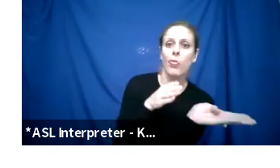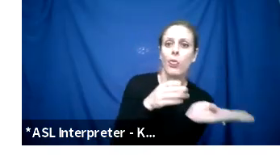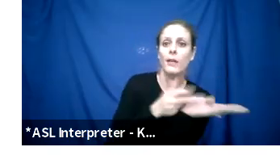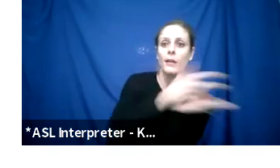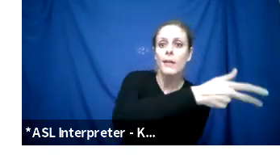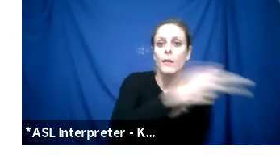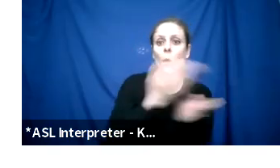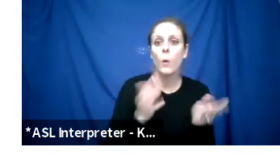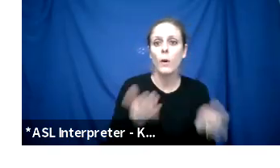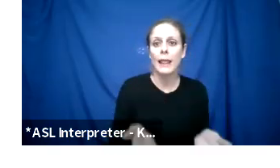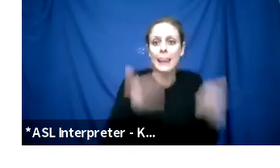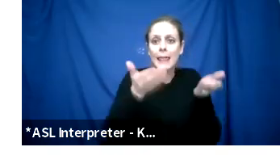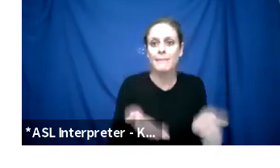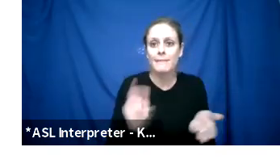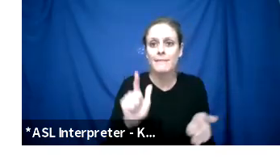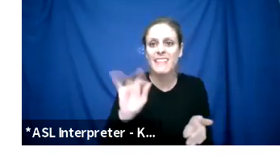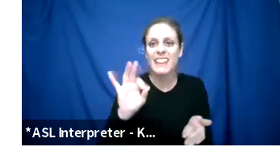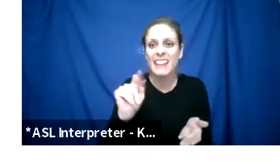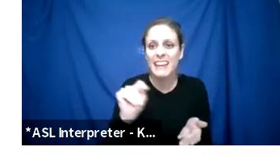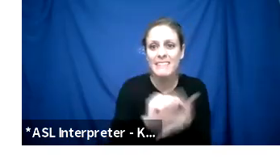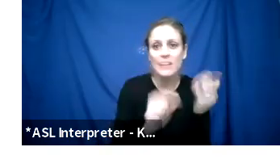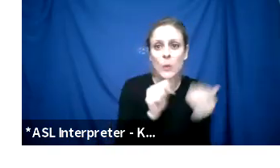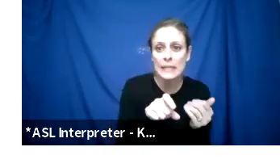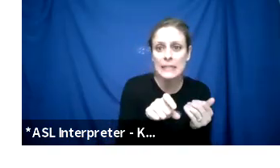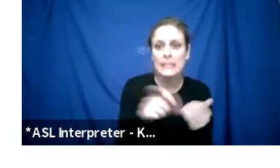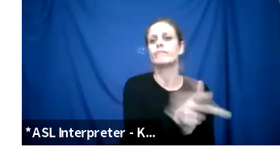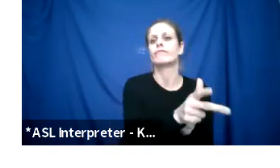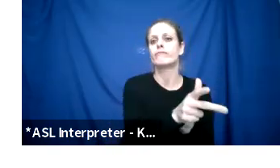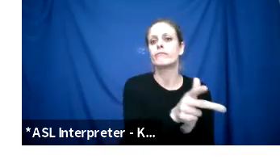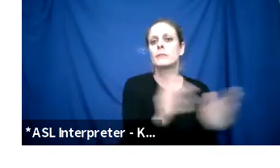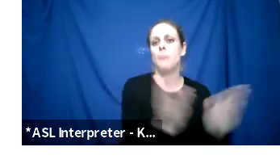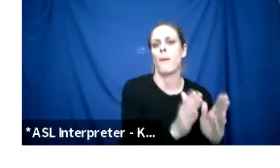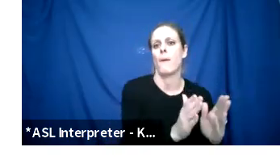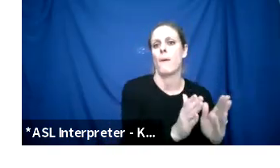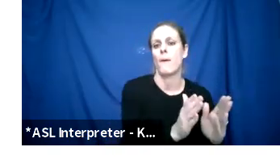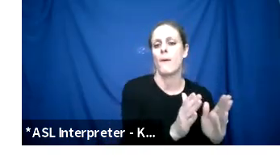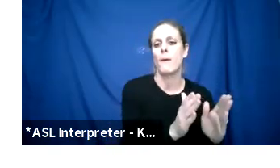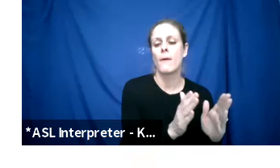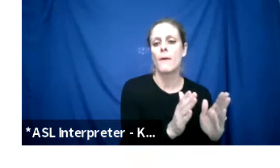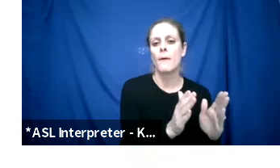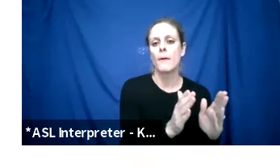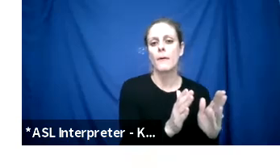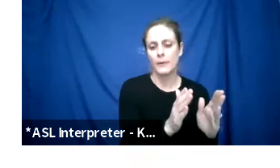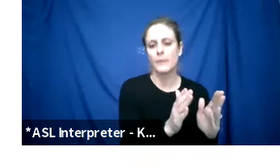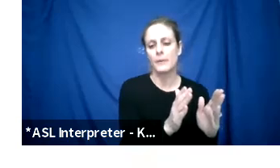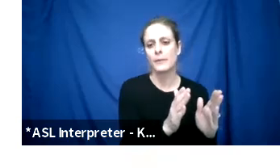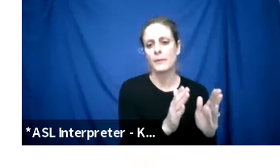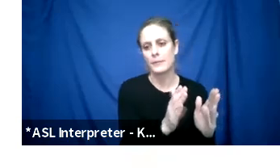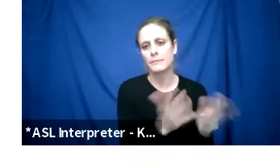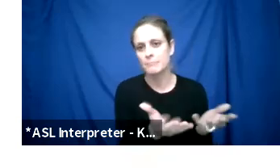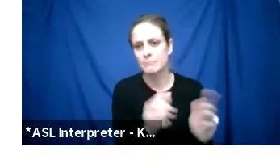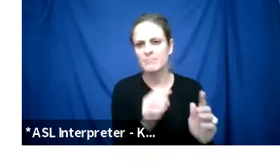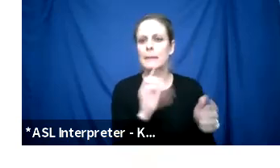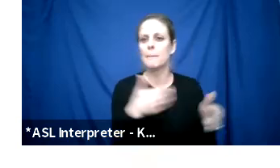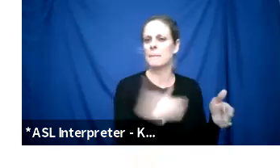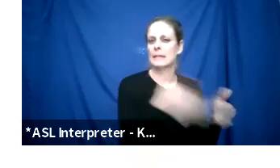think it makes it easier to find the van space if they're not the closest one. Okay,